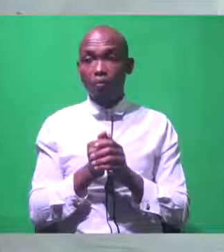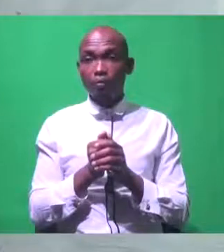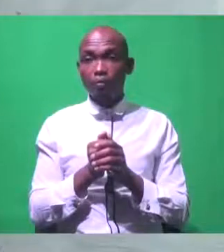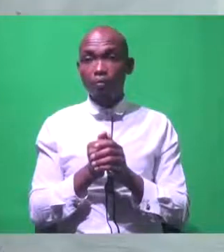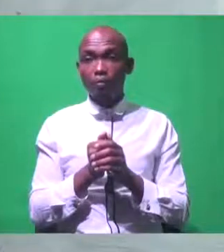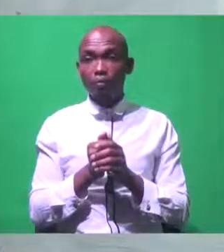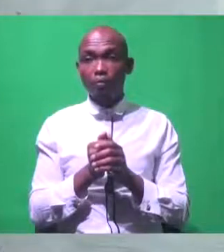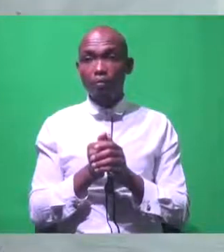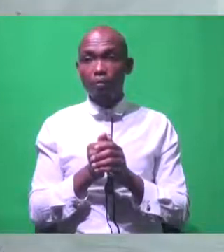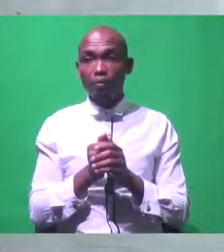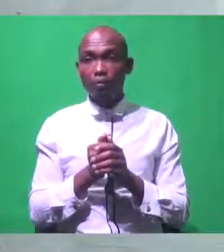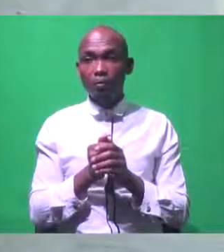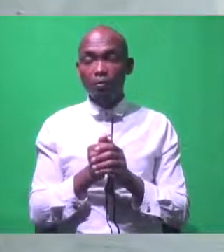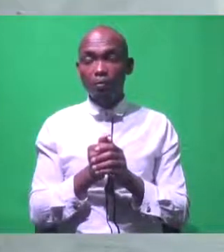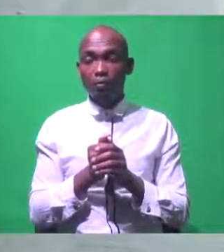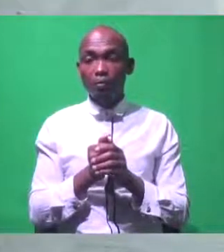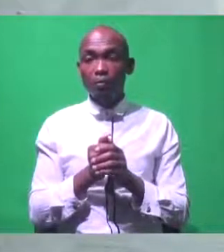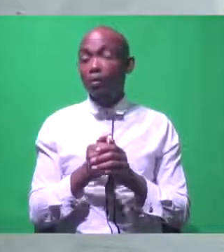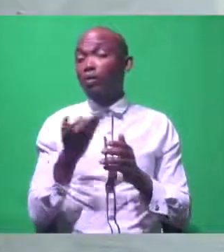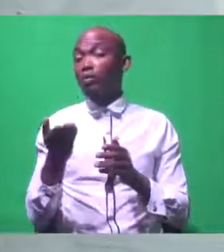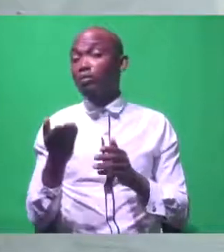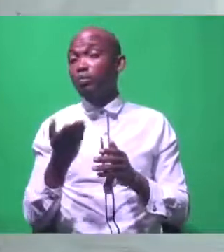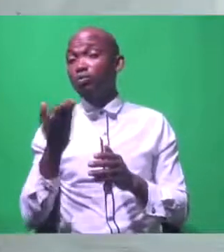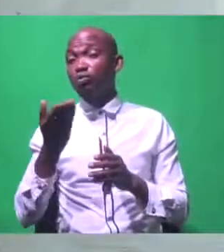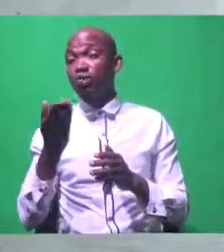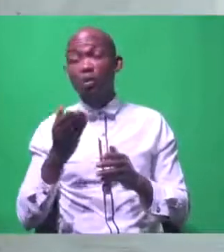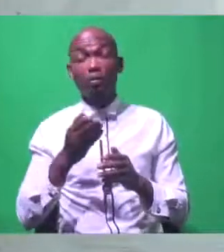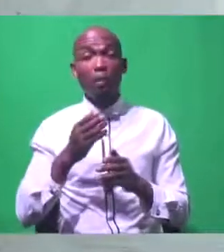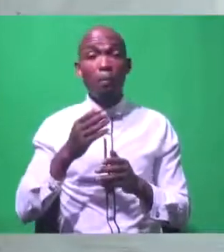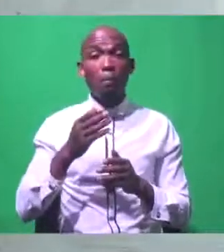have our own mountains in Africa.